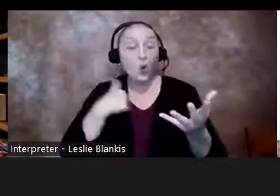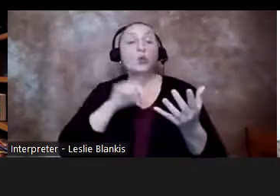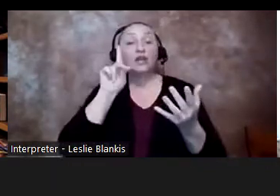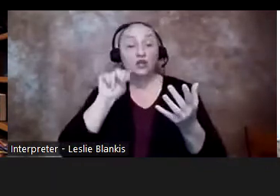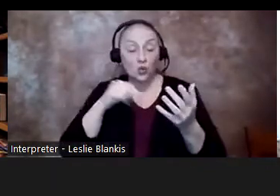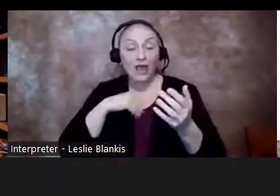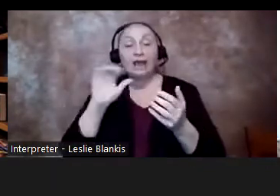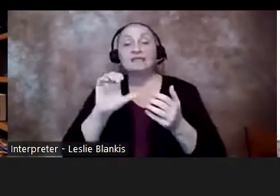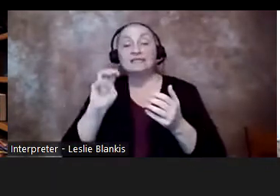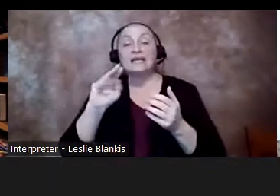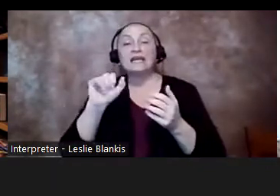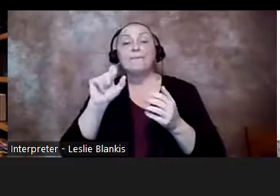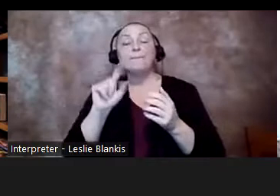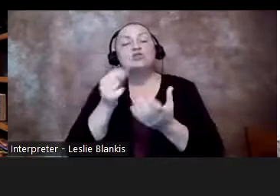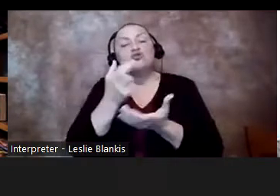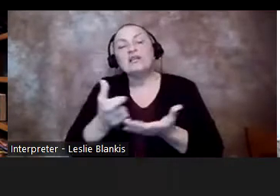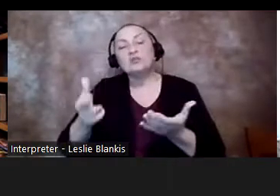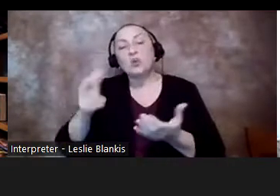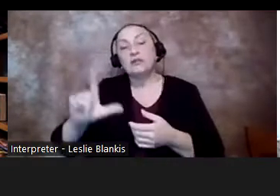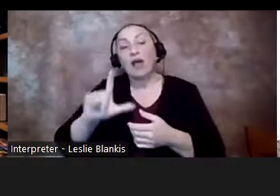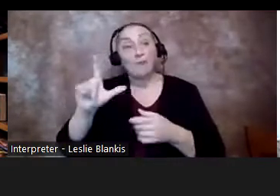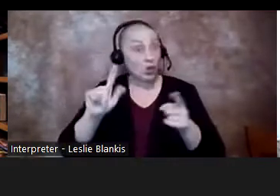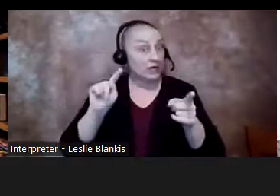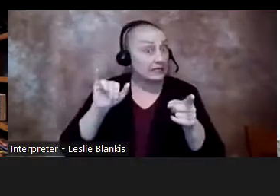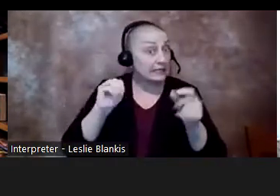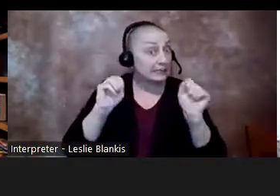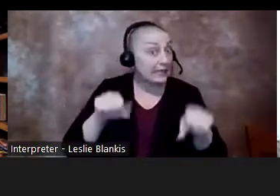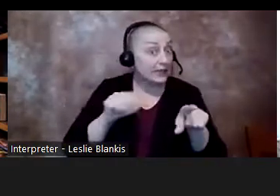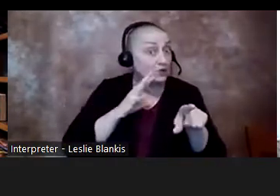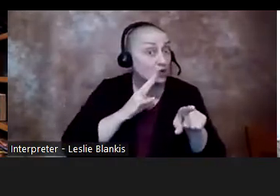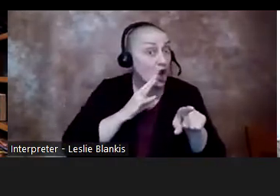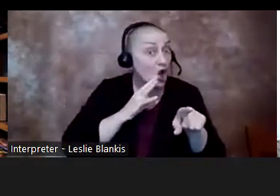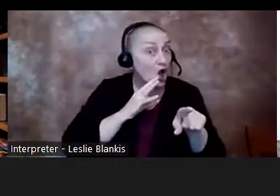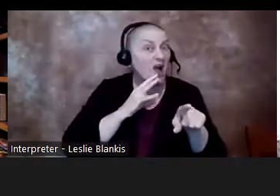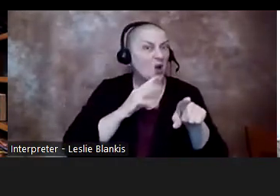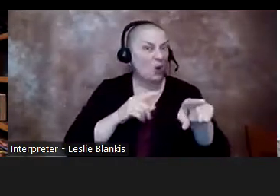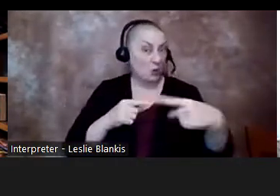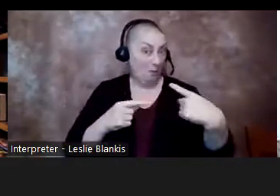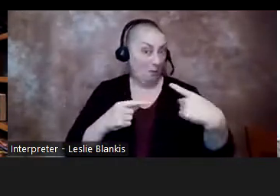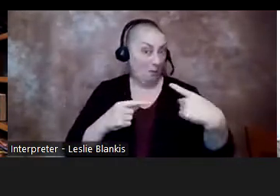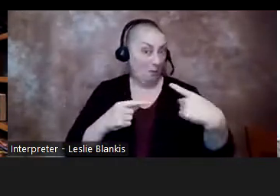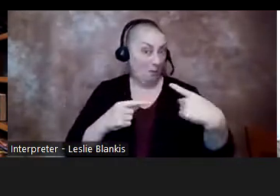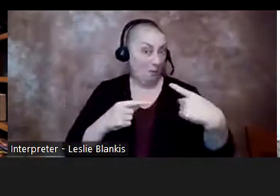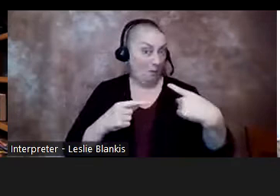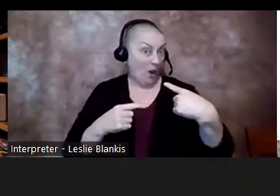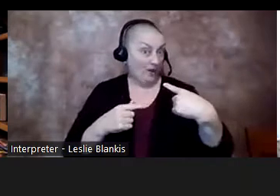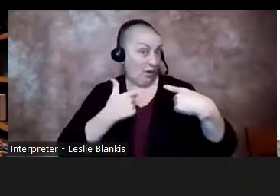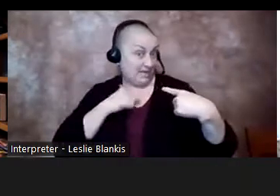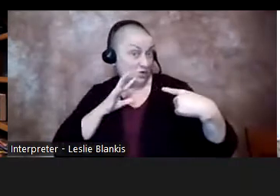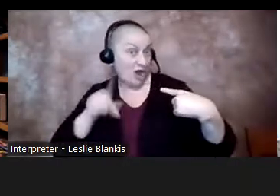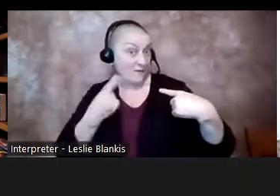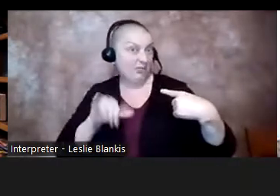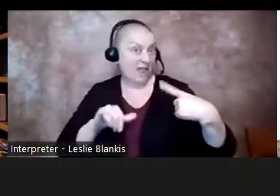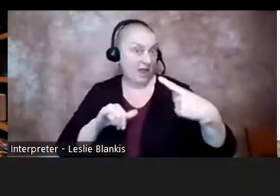CMIST resource library. Tim, are you able to talk, or would you like us to, you can point to me if you'd like us to talk about